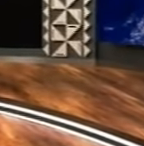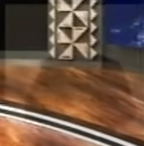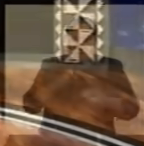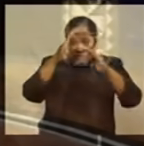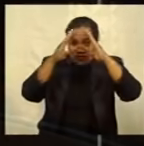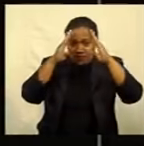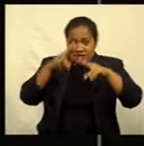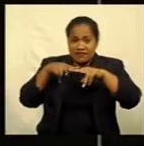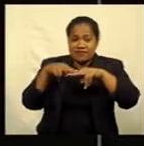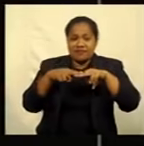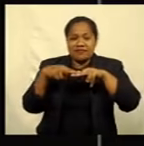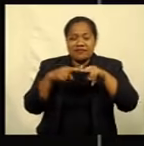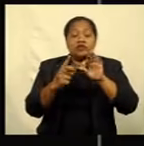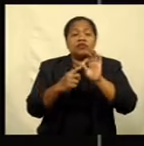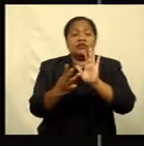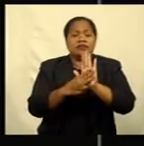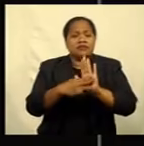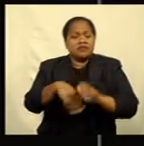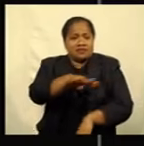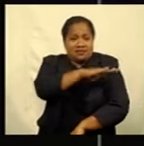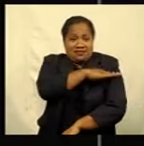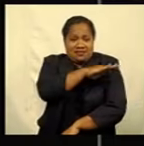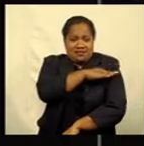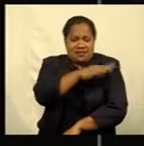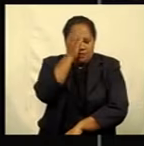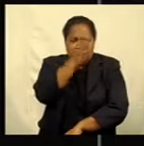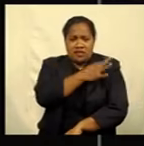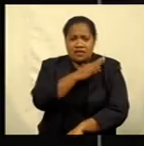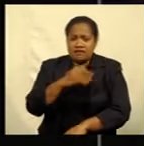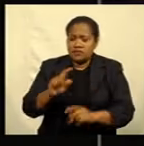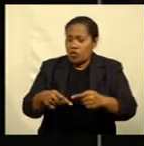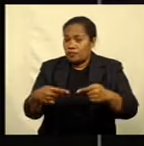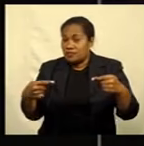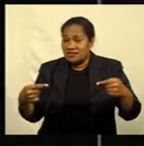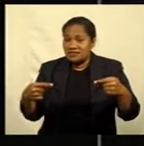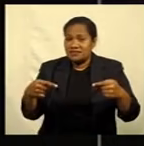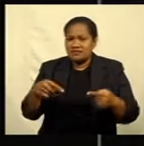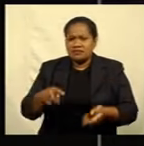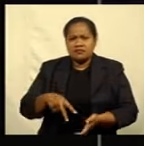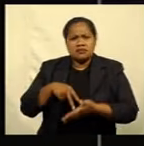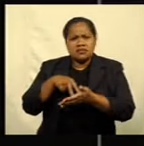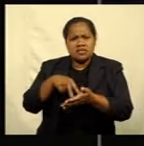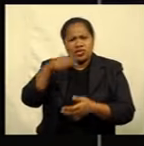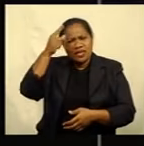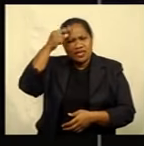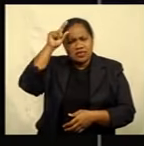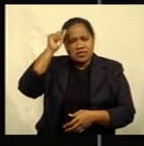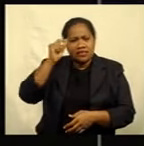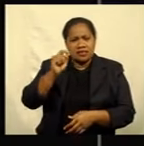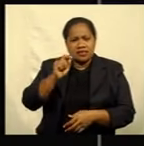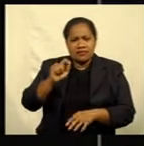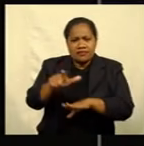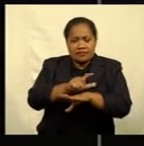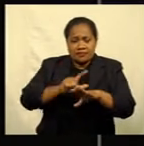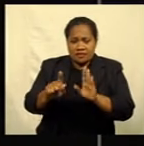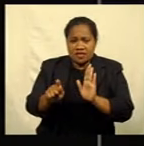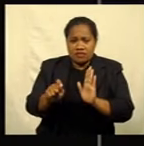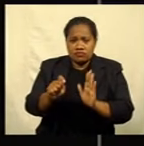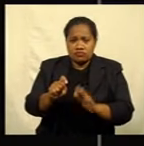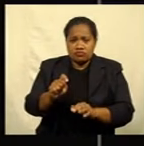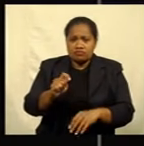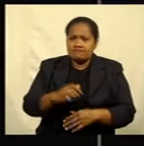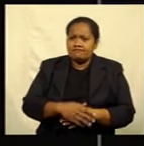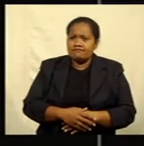Ulawinaka, Fiji. Prime Minister Voreng Mbaini Morama believes the opposition's stand on Ithookay Land Trust Amendment Bill is